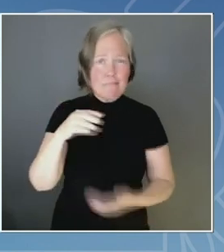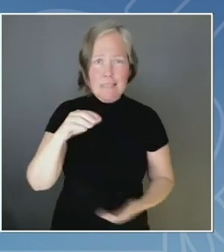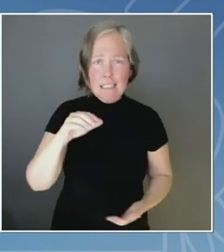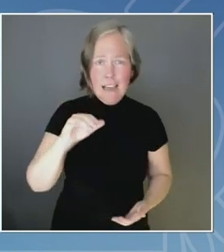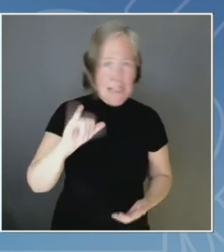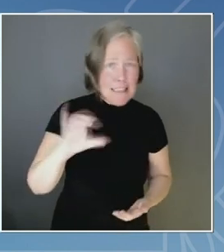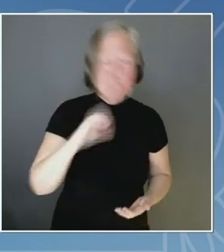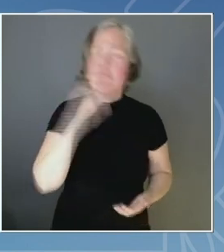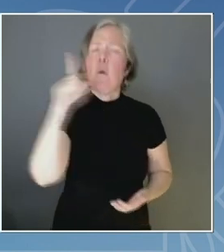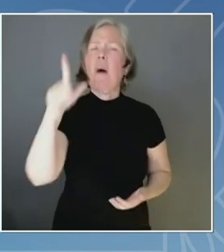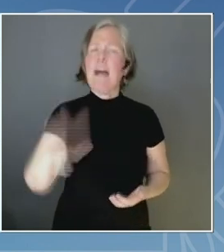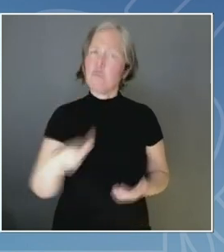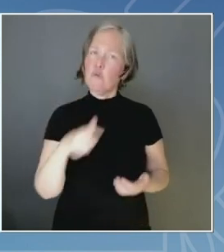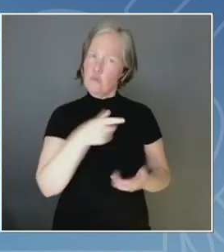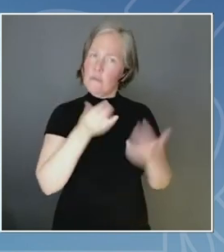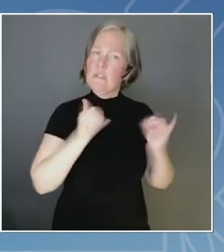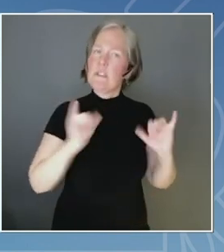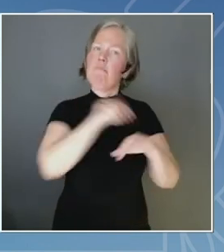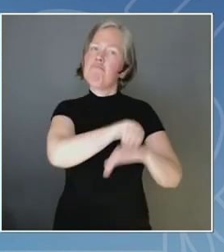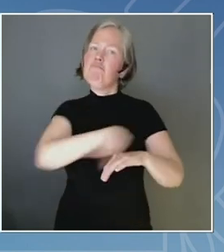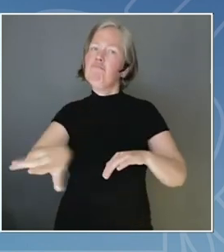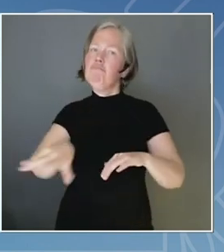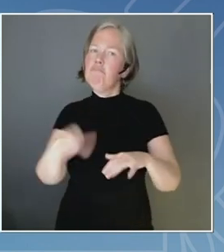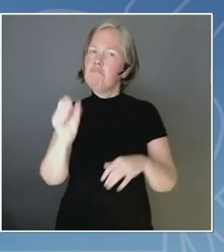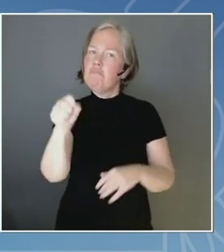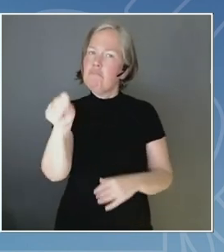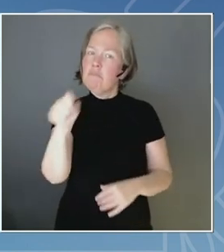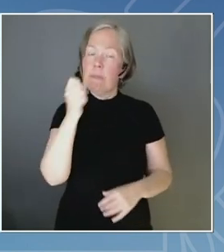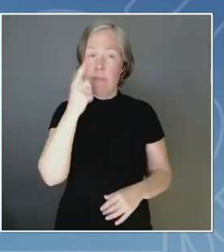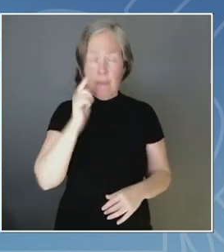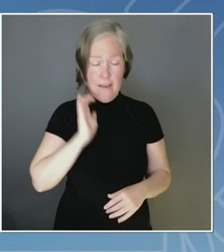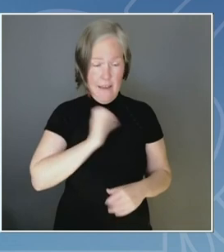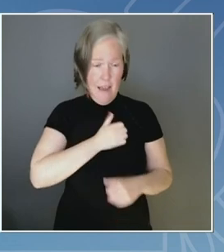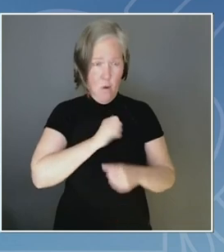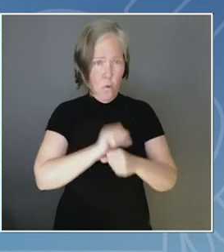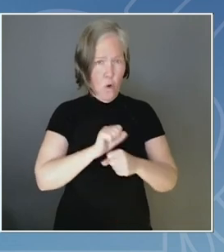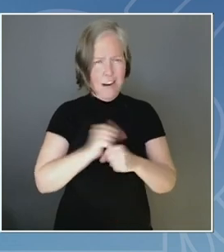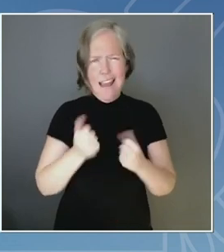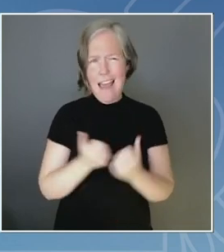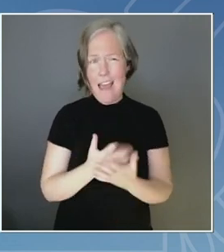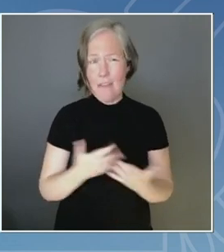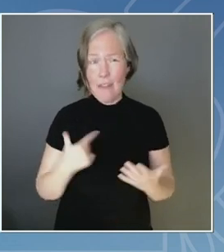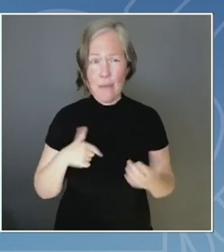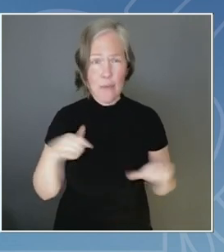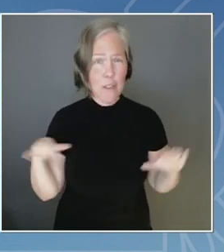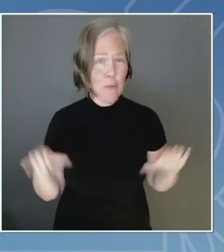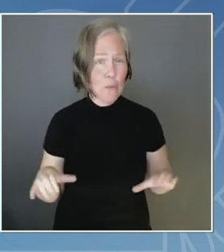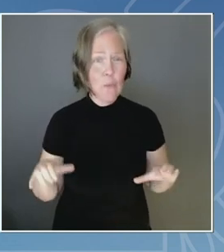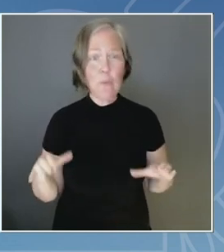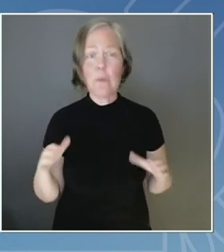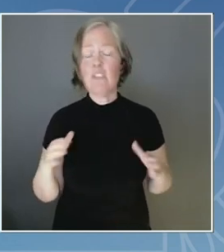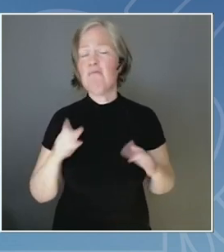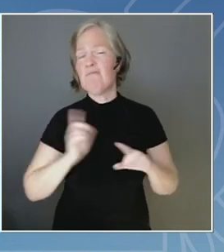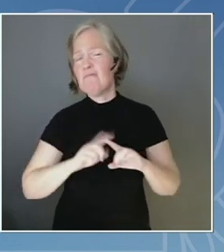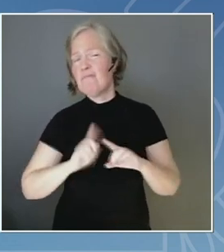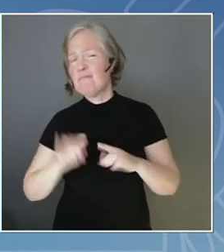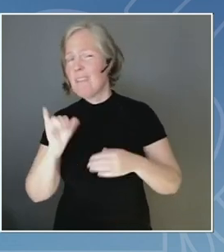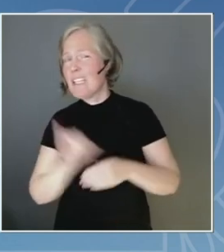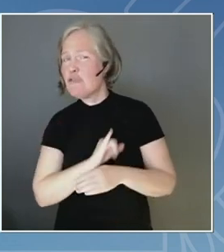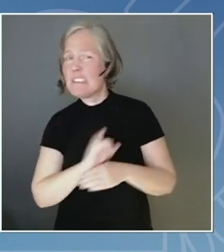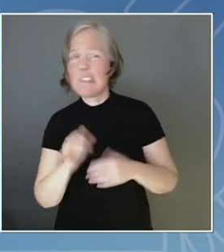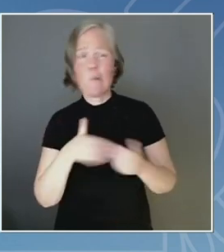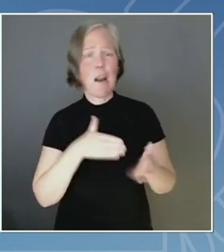play that part. I think in everything that we do, in whatever industry that we're good at,